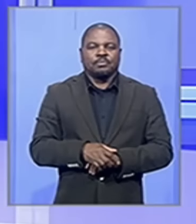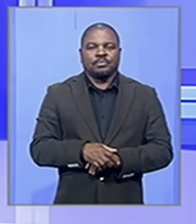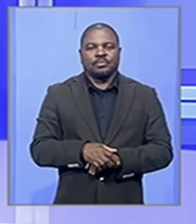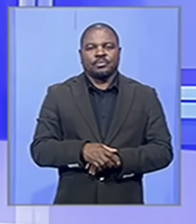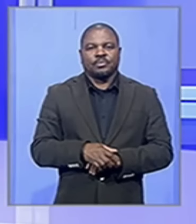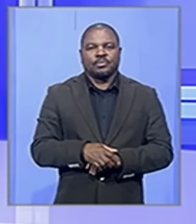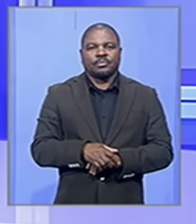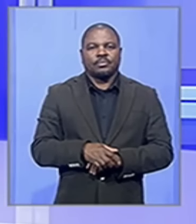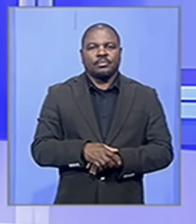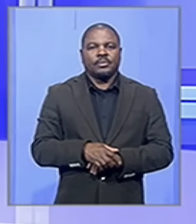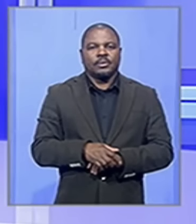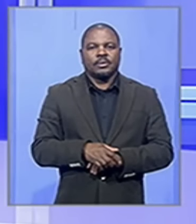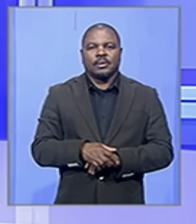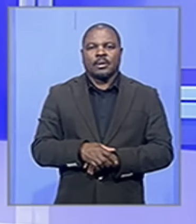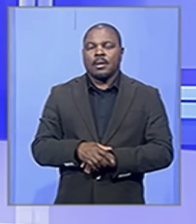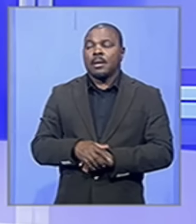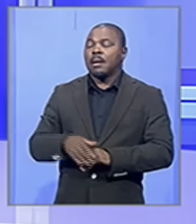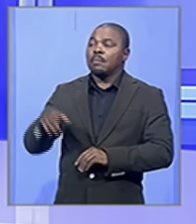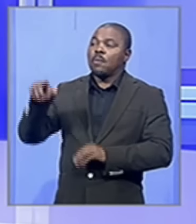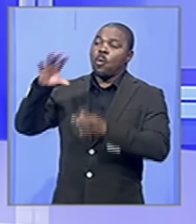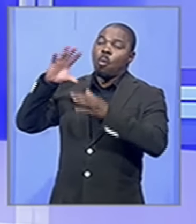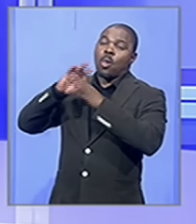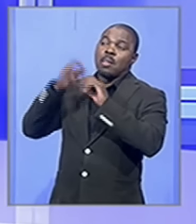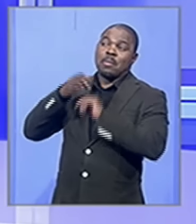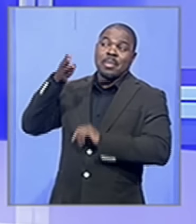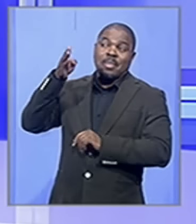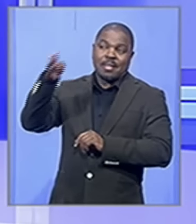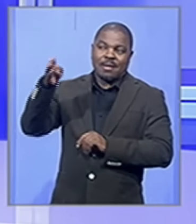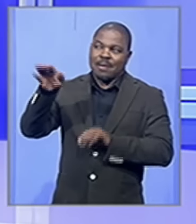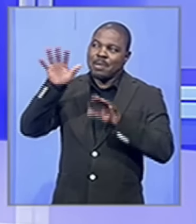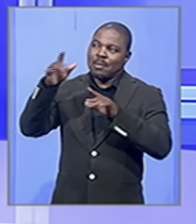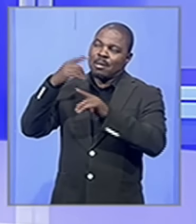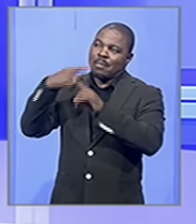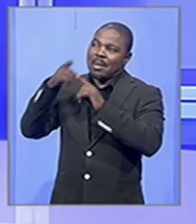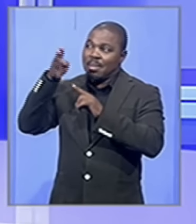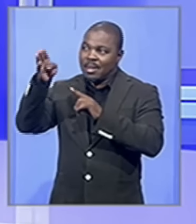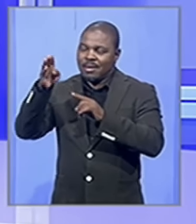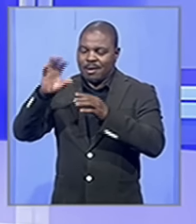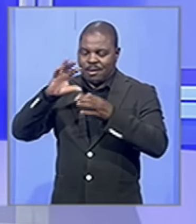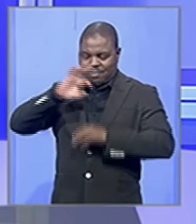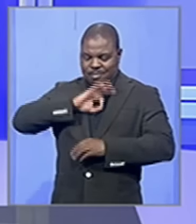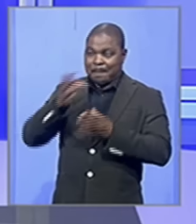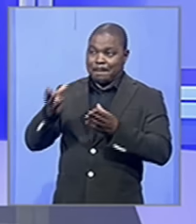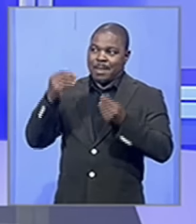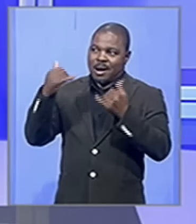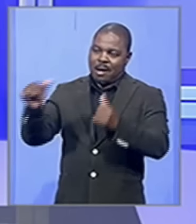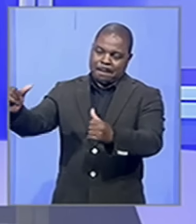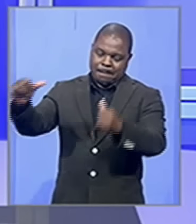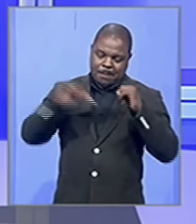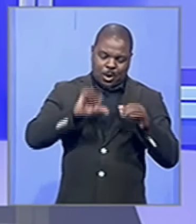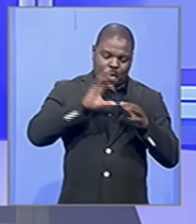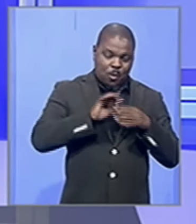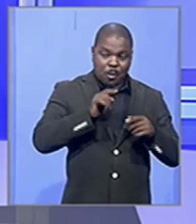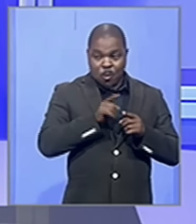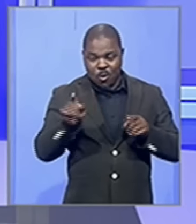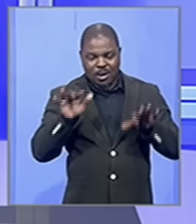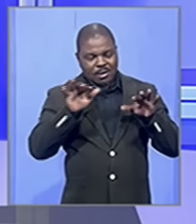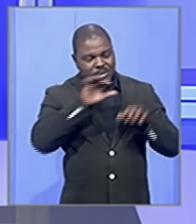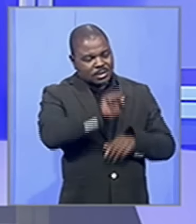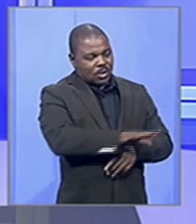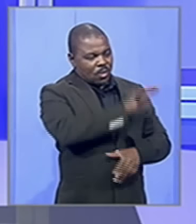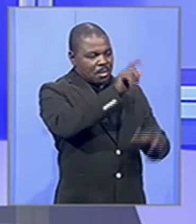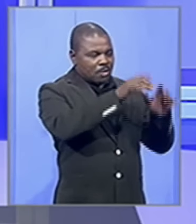Ba fenyi ba di metale kwa metshamekong ya di olimpiki ba ba boetse mono gae gompieno ba lebogile ma Afrika Borwa patlete